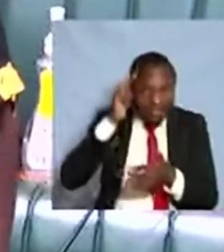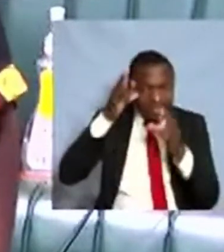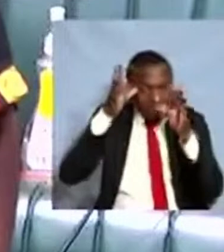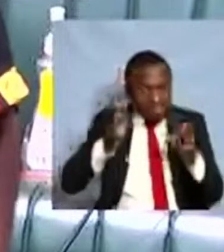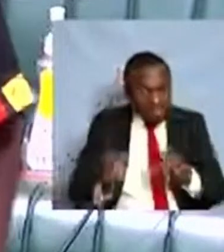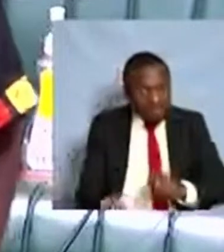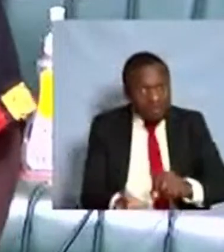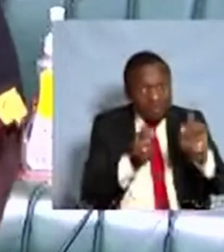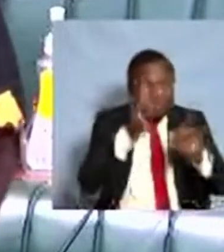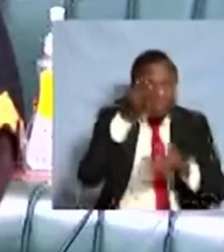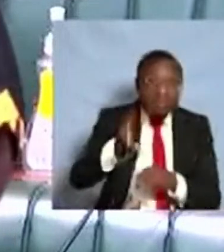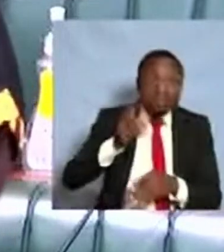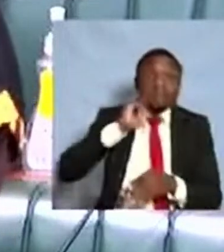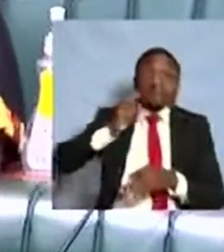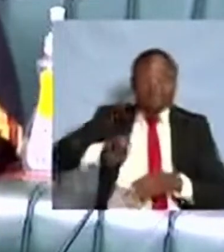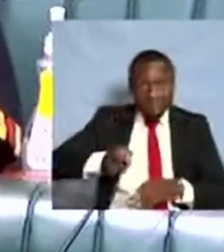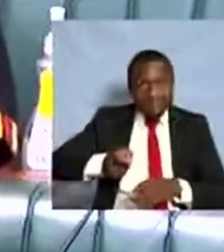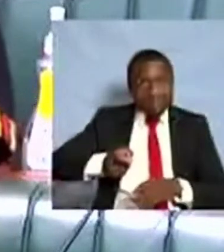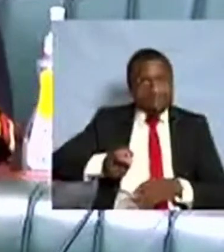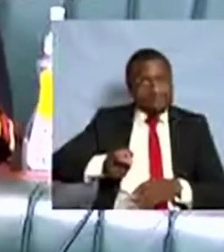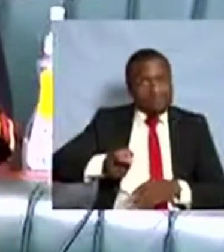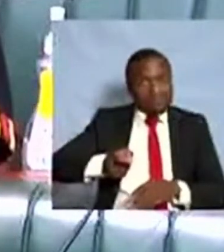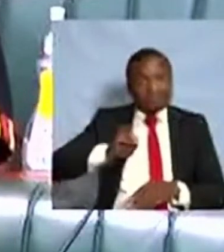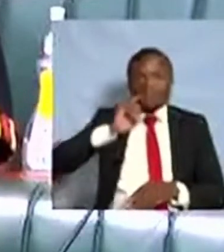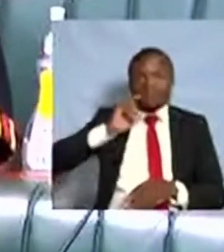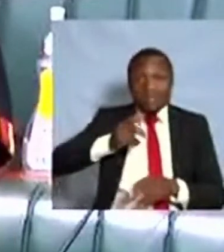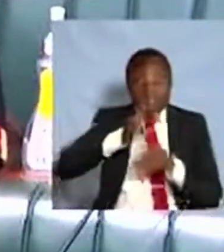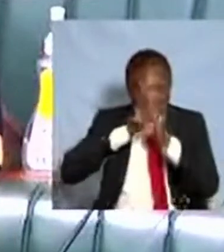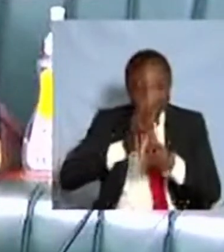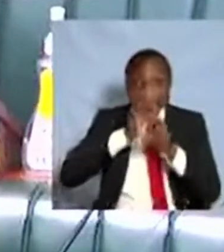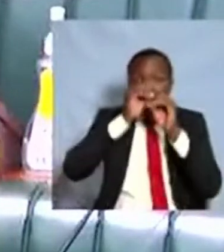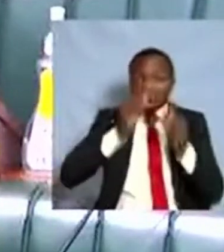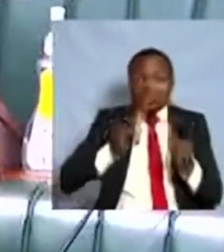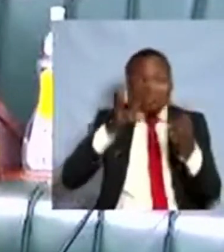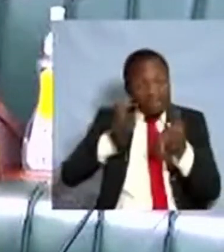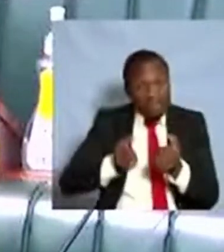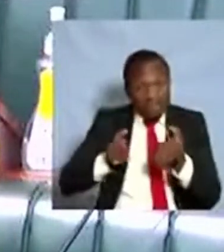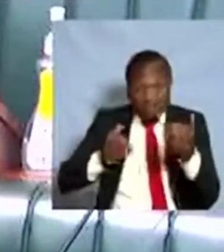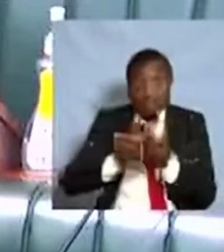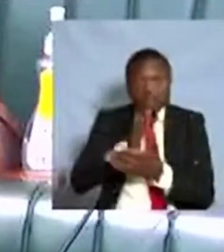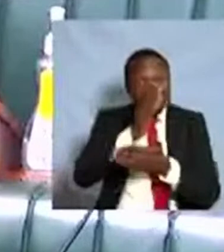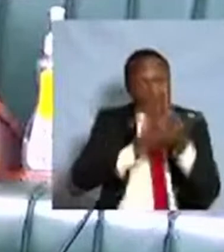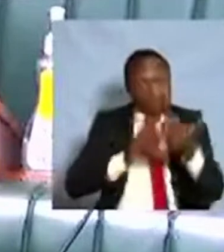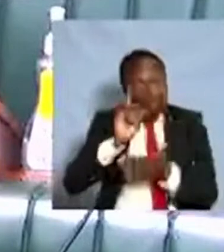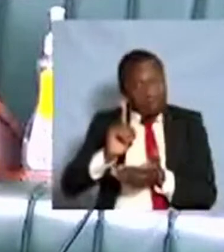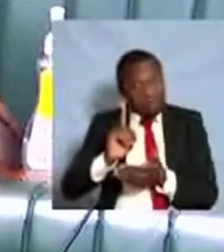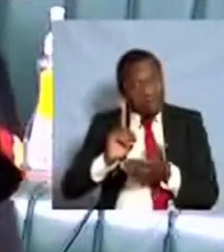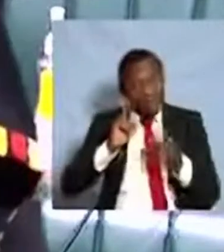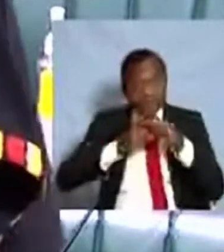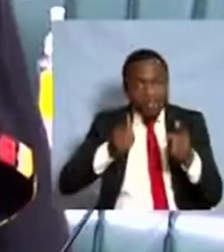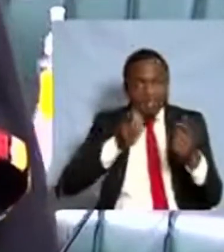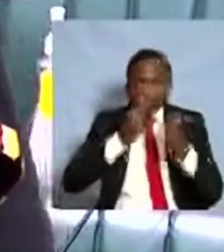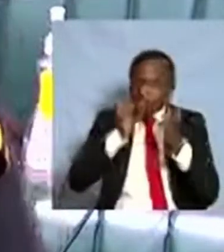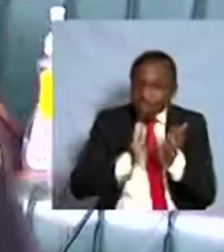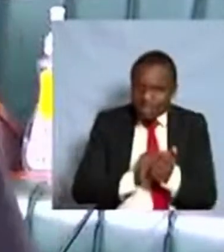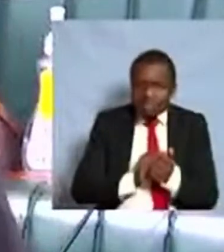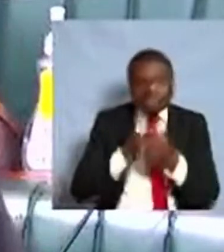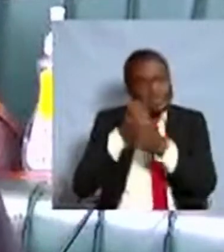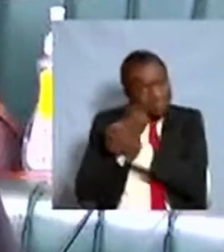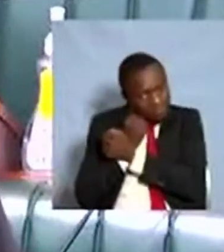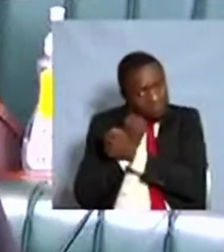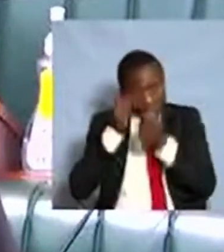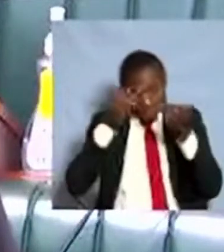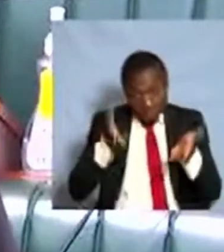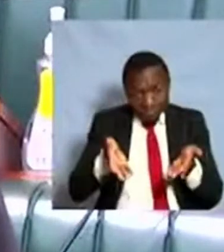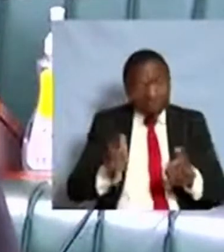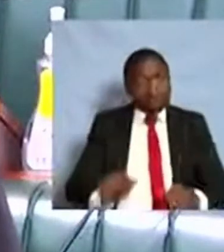are going there, you should be ready. Even, Mr. Speaker, I just want to correct when somebody was trying. But I'm talking about patriotism